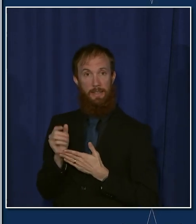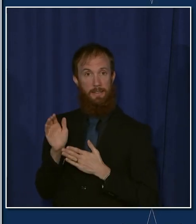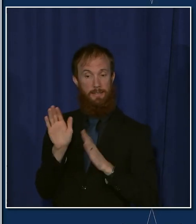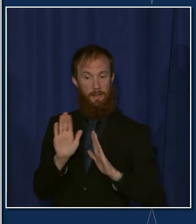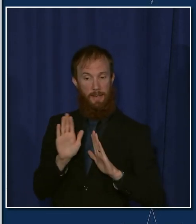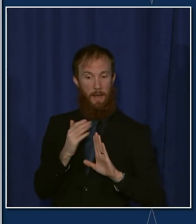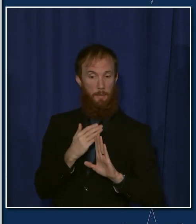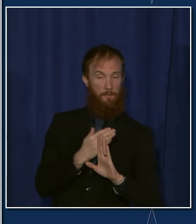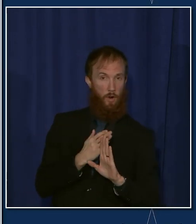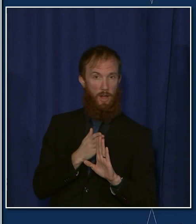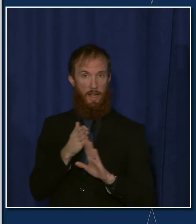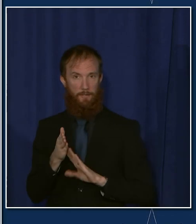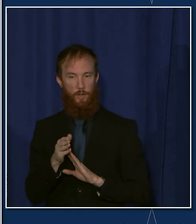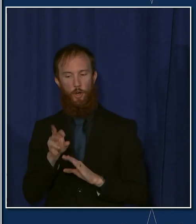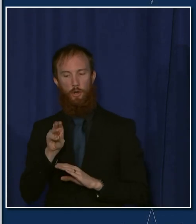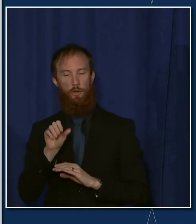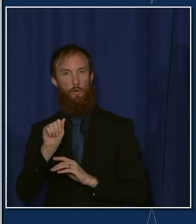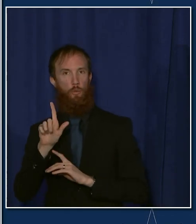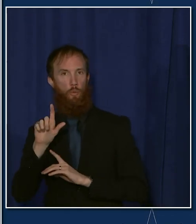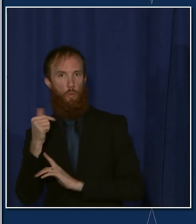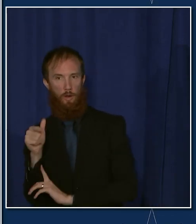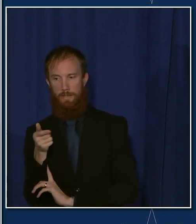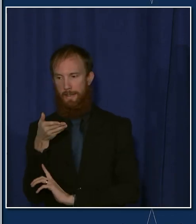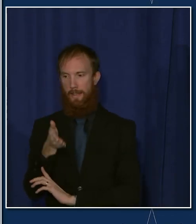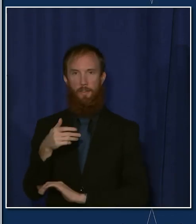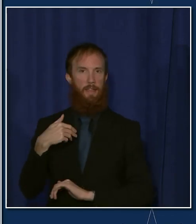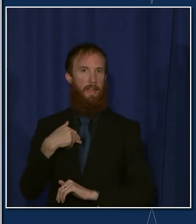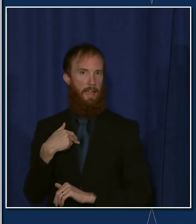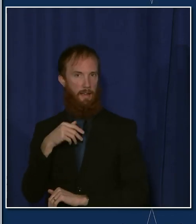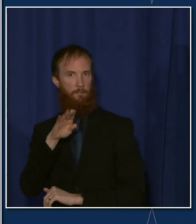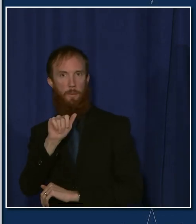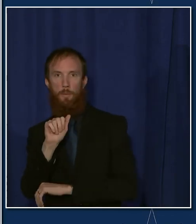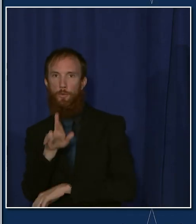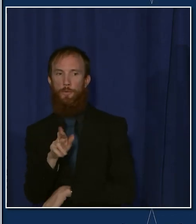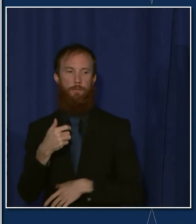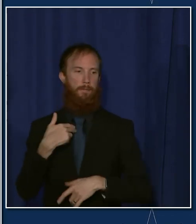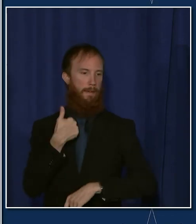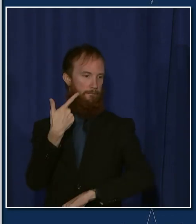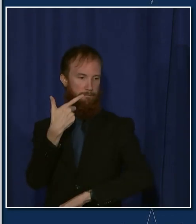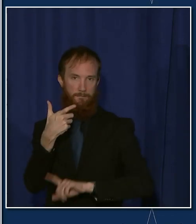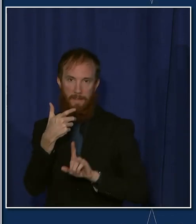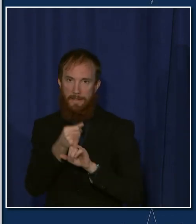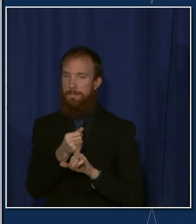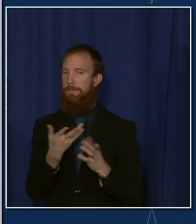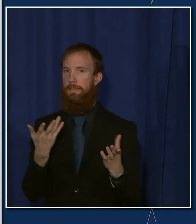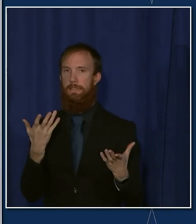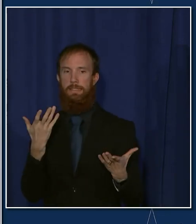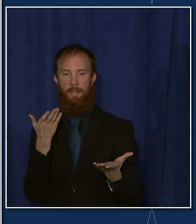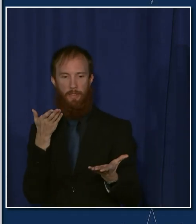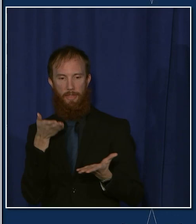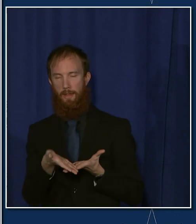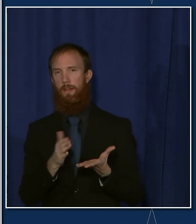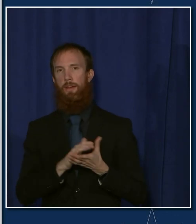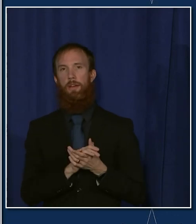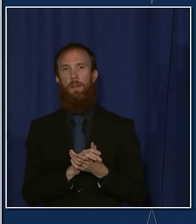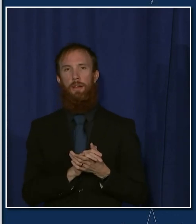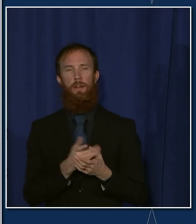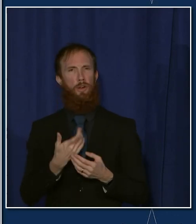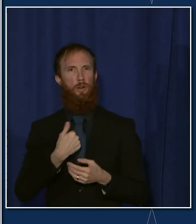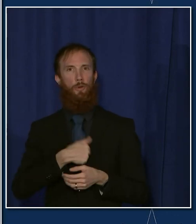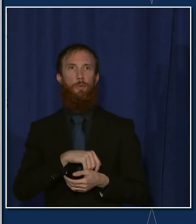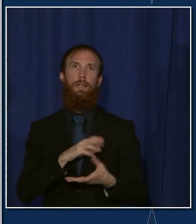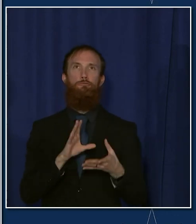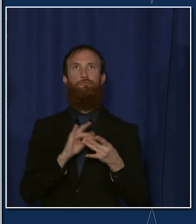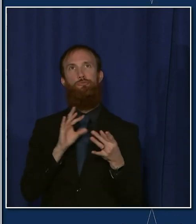is there with the booster, with influenza vaccine. Again, we talk about trust, but to